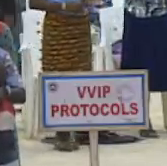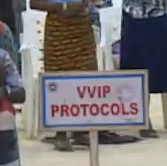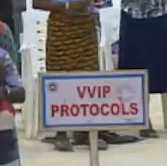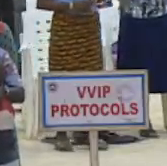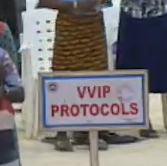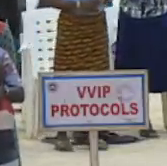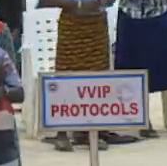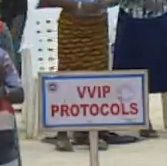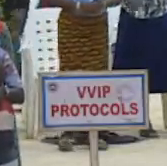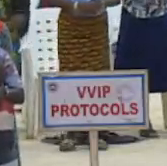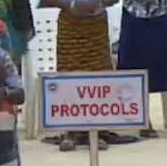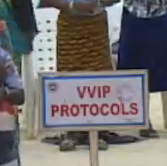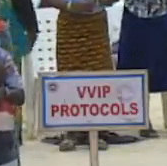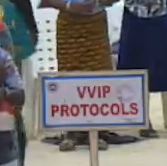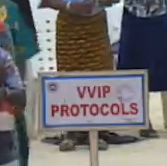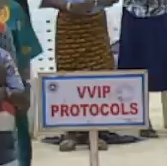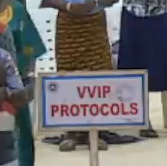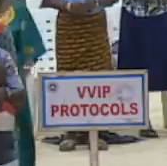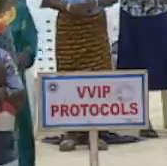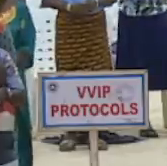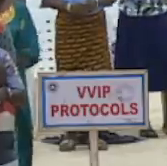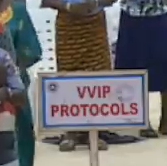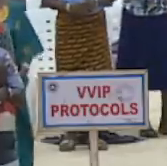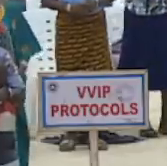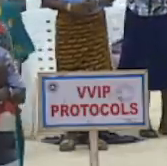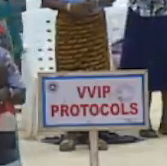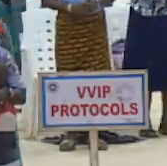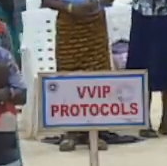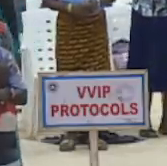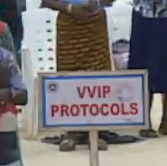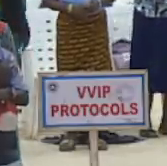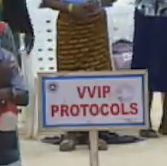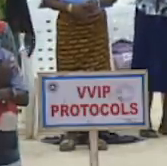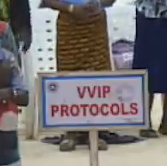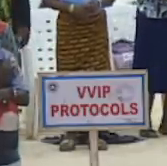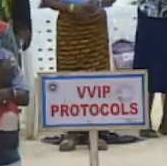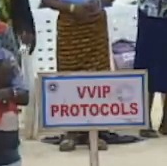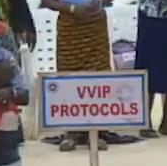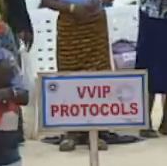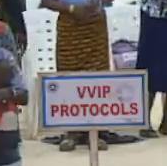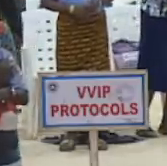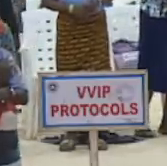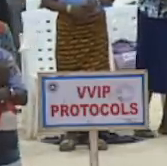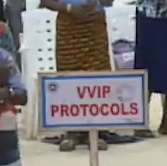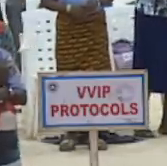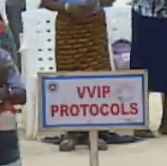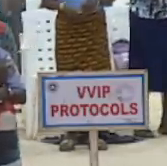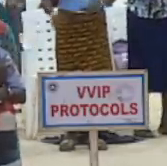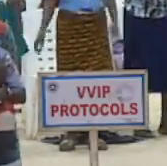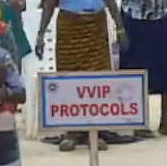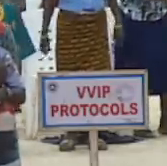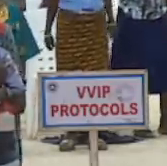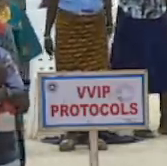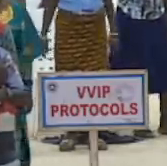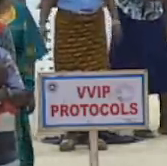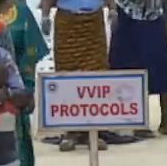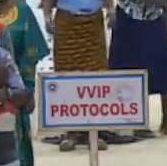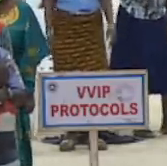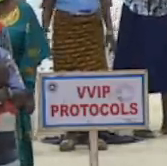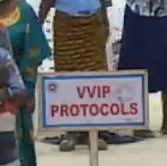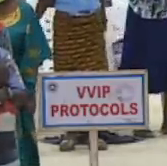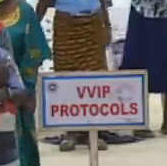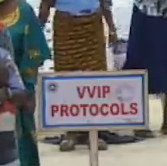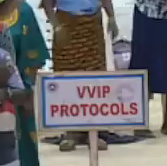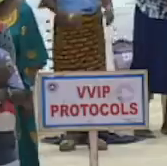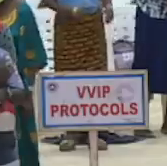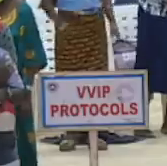In the mighty name of Jesus, Satan, take your dirty hands off me, off my family,